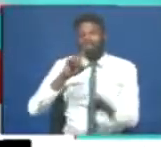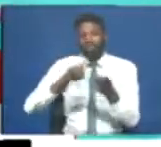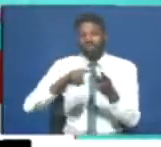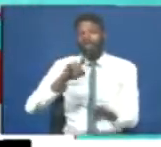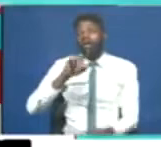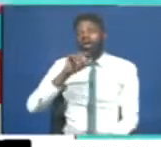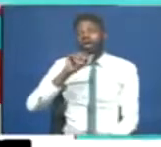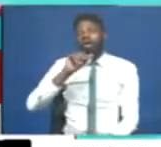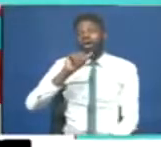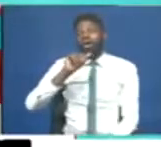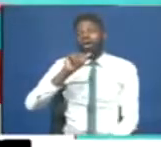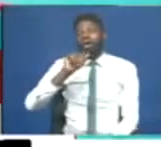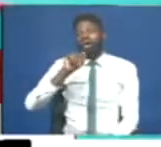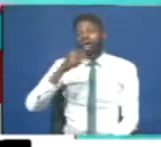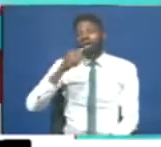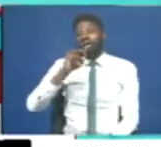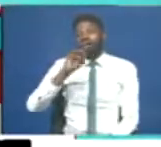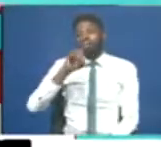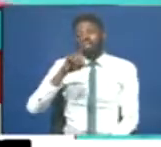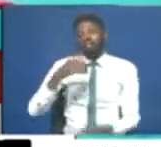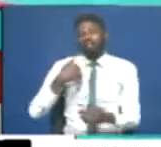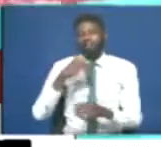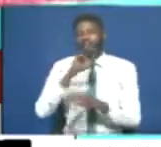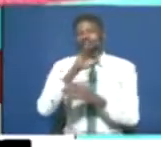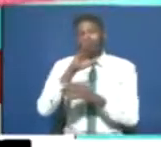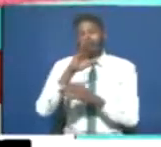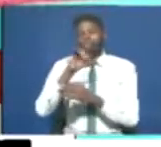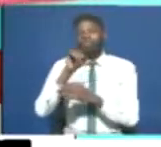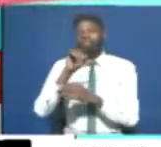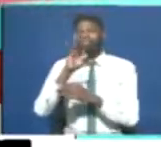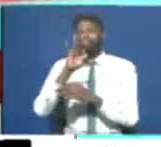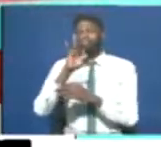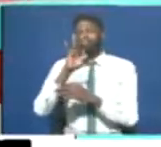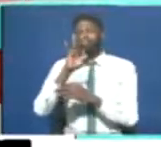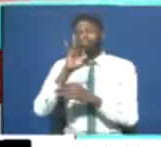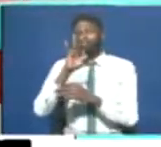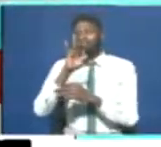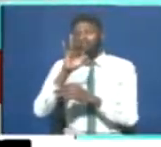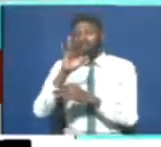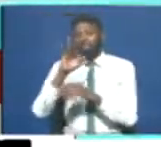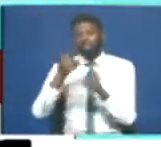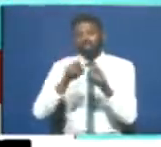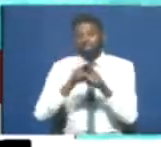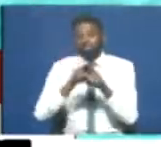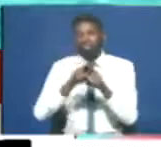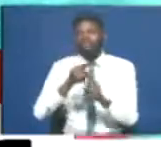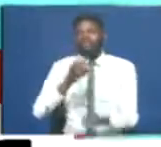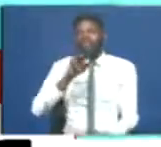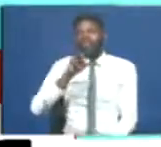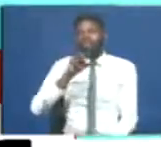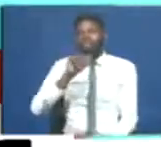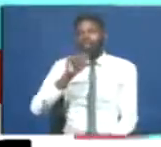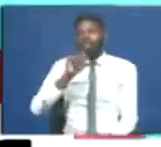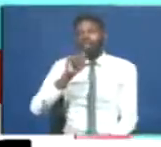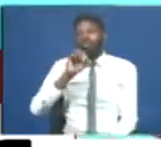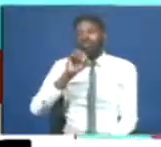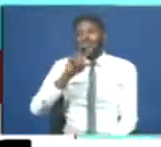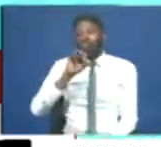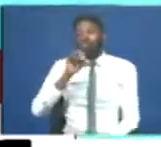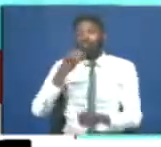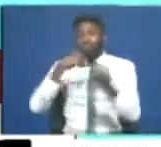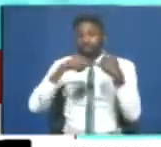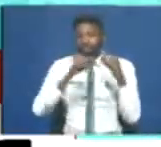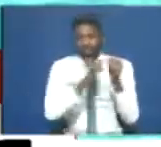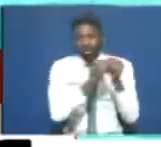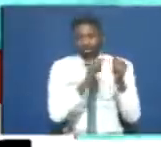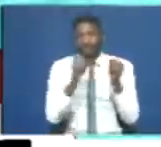timed 35.53 and 35.77 seconds respectively. Katu Matovu won the boys' 10 and 11 years